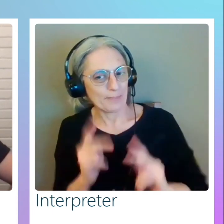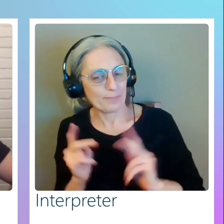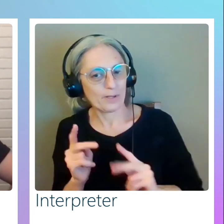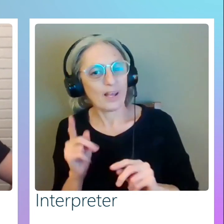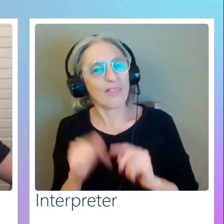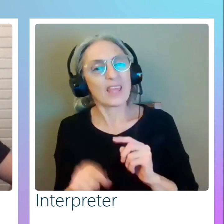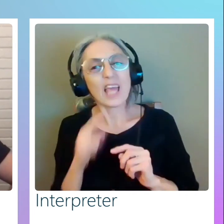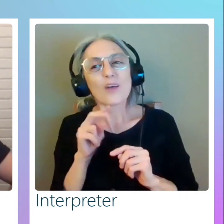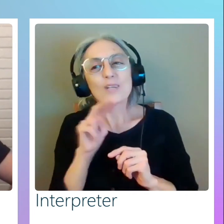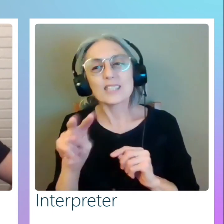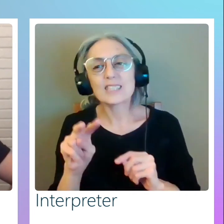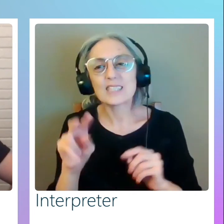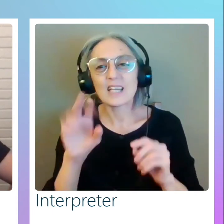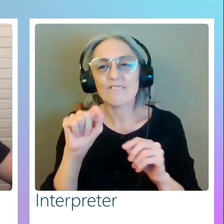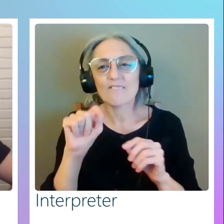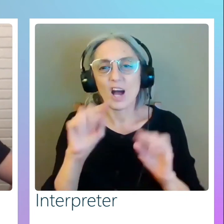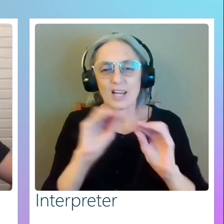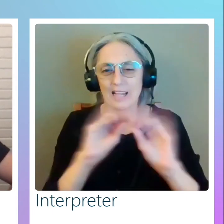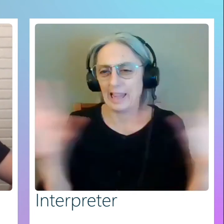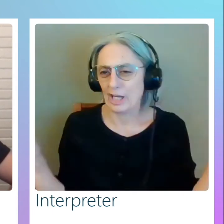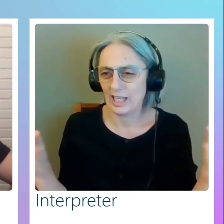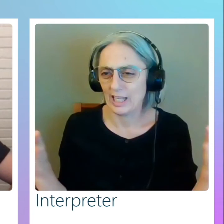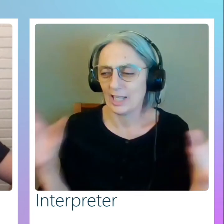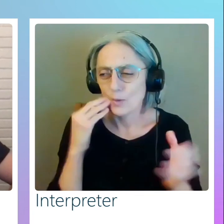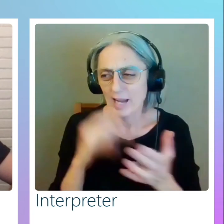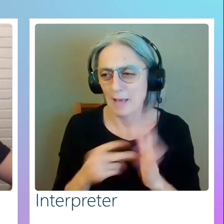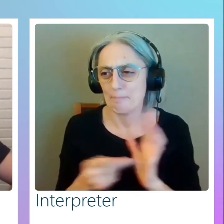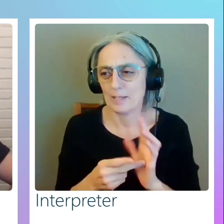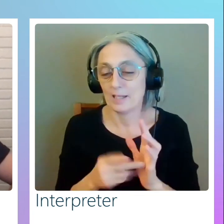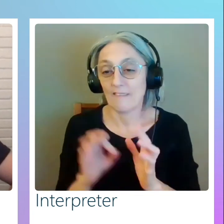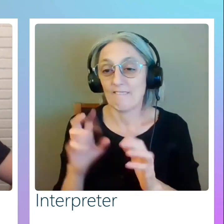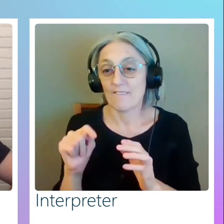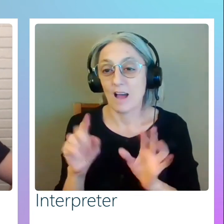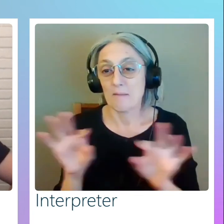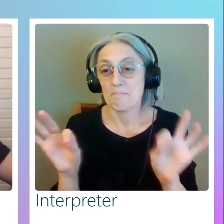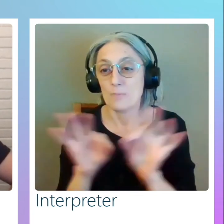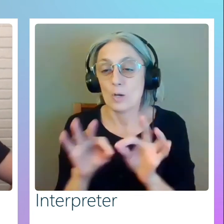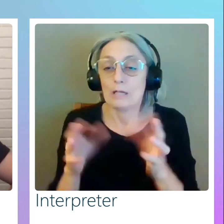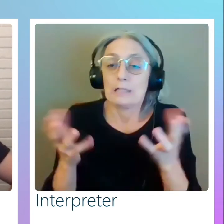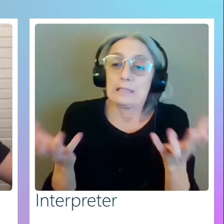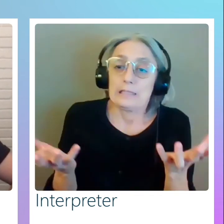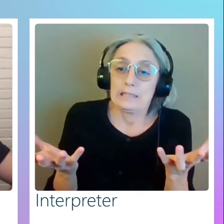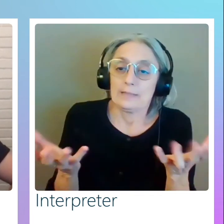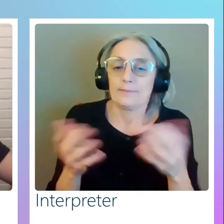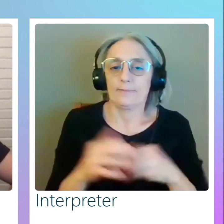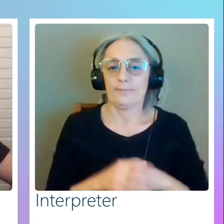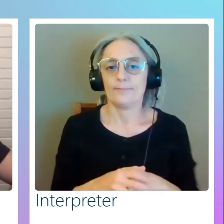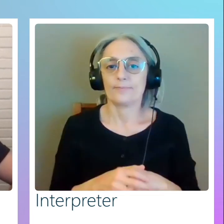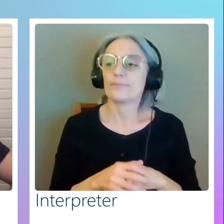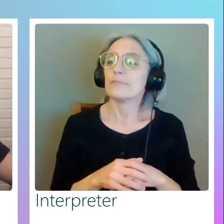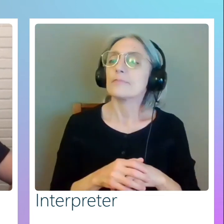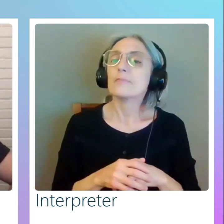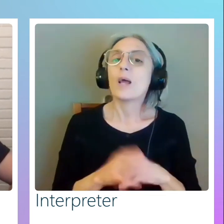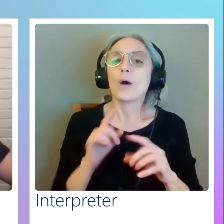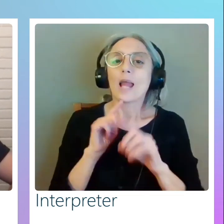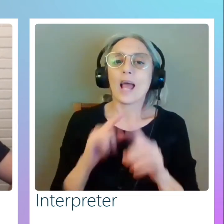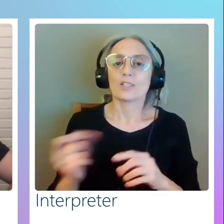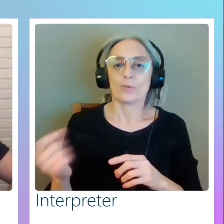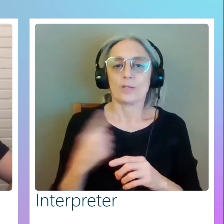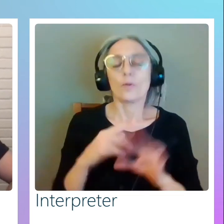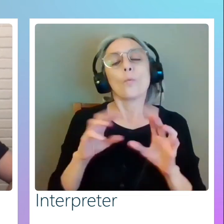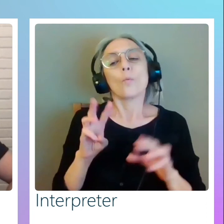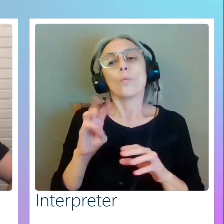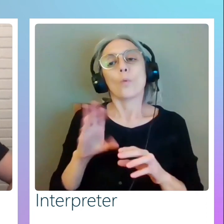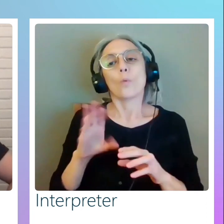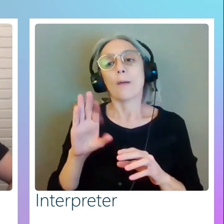I'm saying? So, and to answer your question, it's more web fonts right